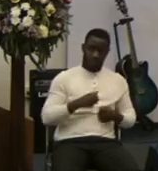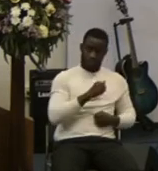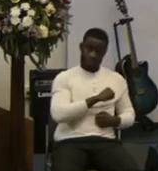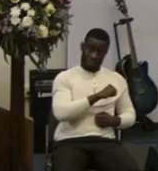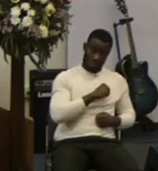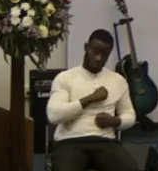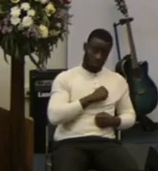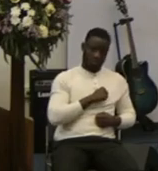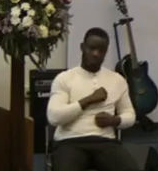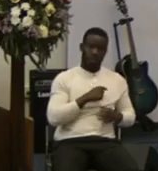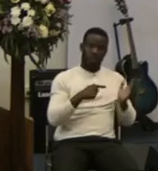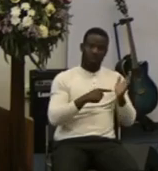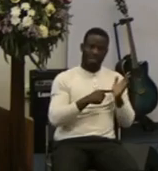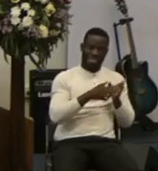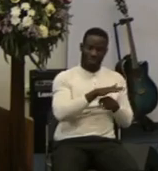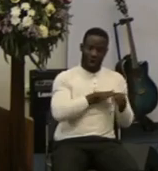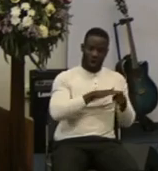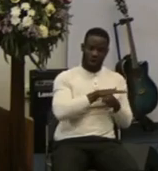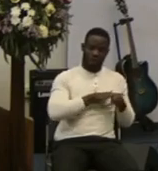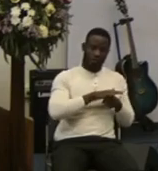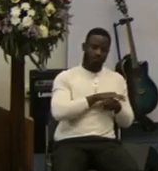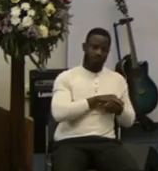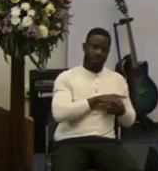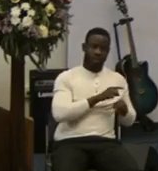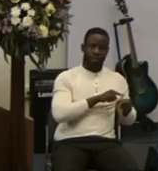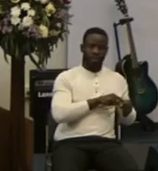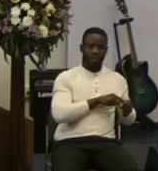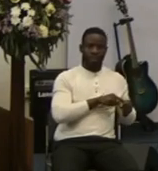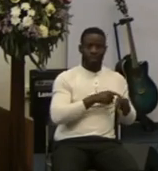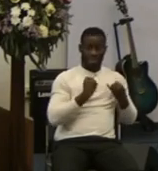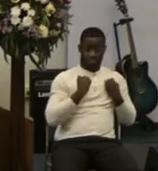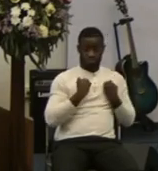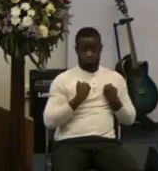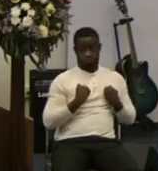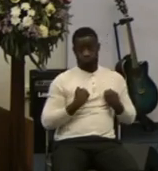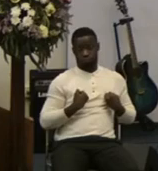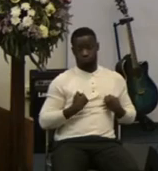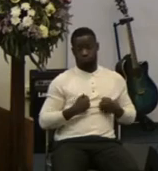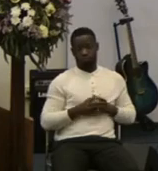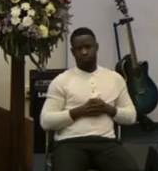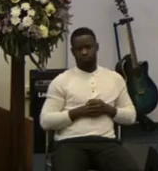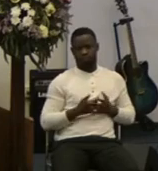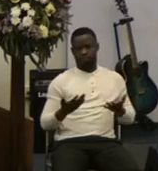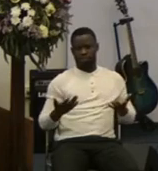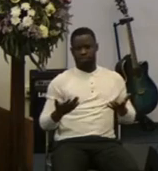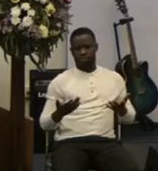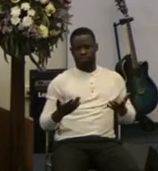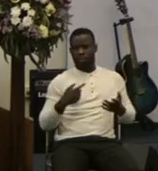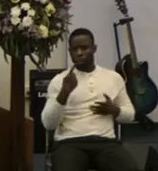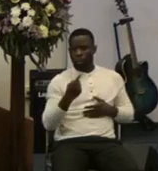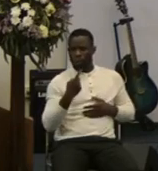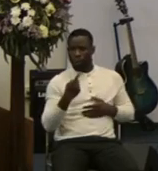brother, Trophimus, and he's got to leave him behind because he's sick. Hang on a minute, who did I say left